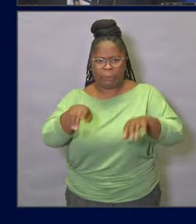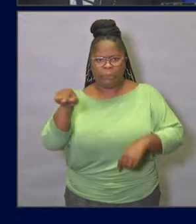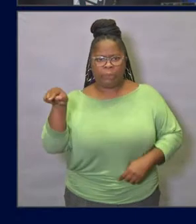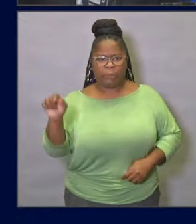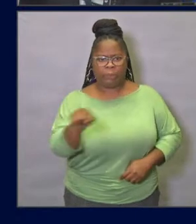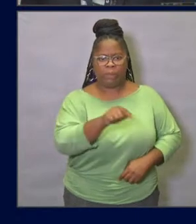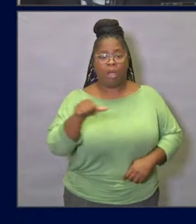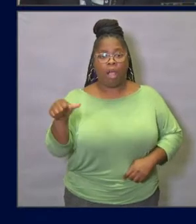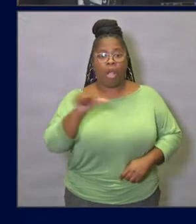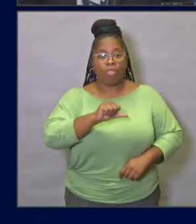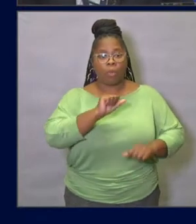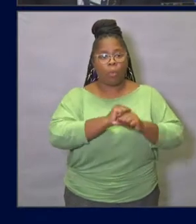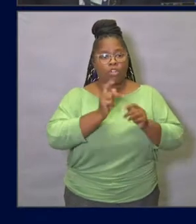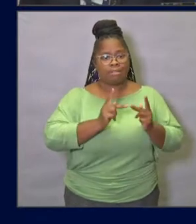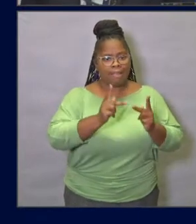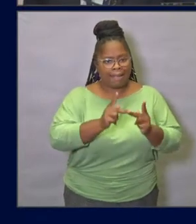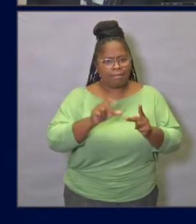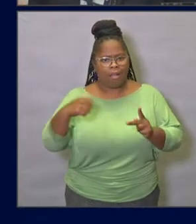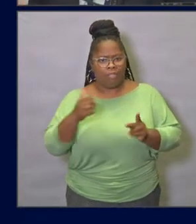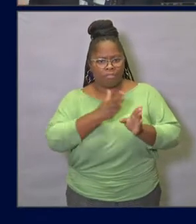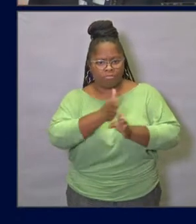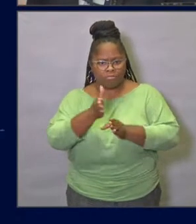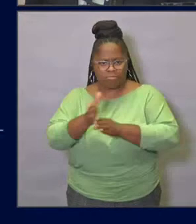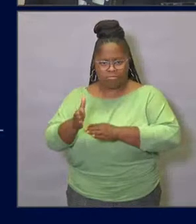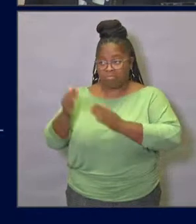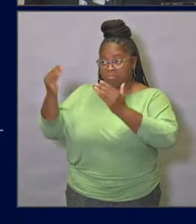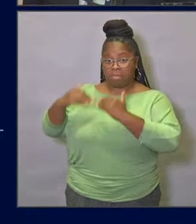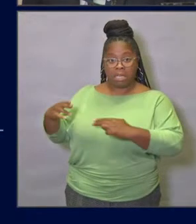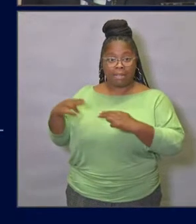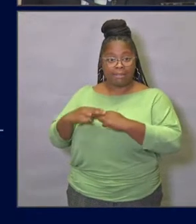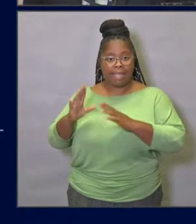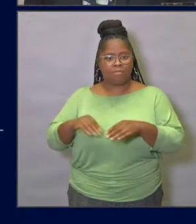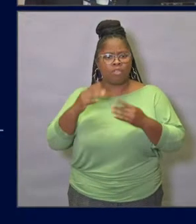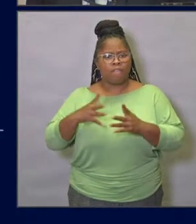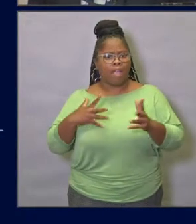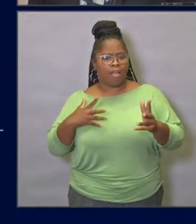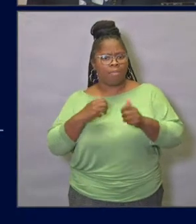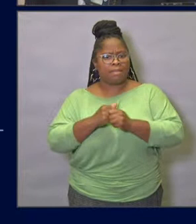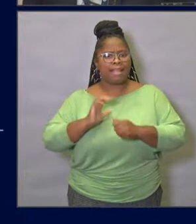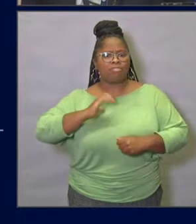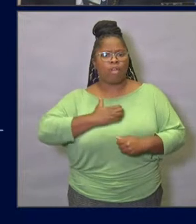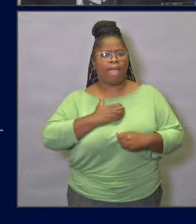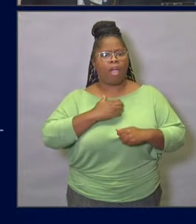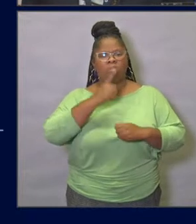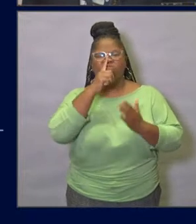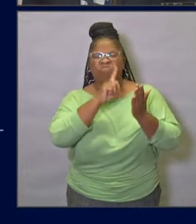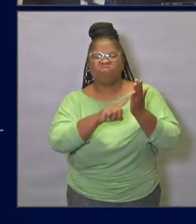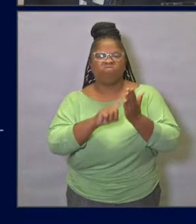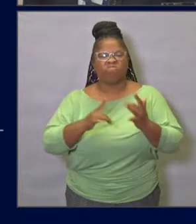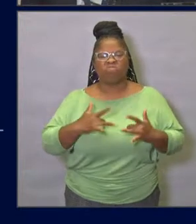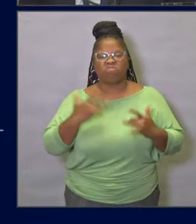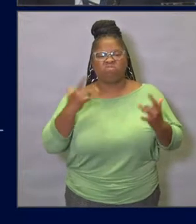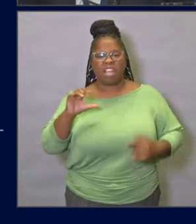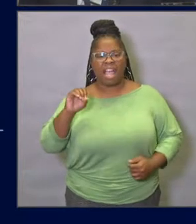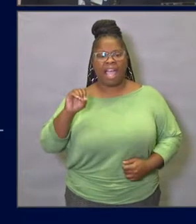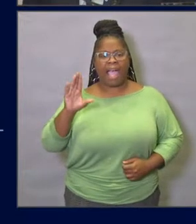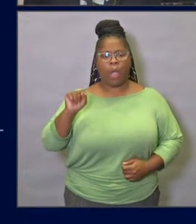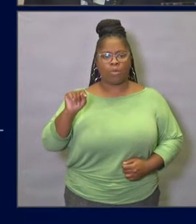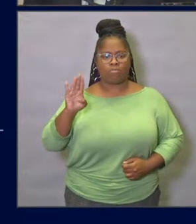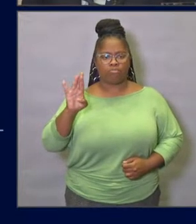and across other sectors. The next slide provides an update on our outbreak investigations. And this